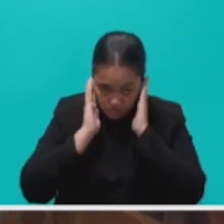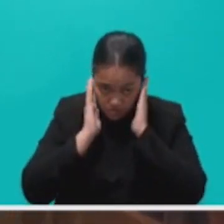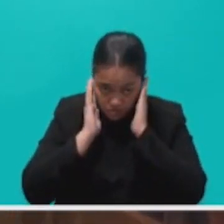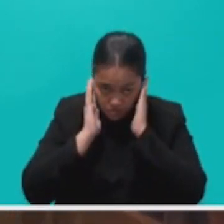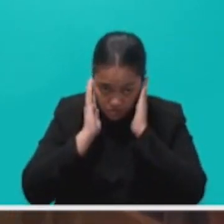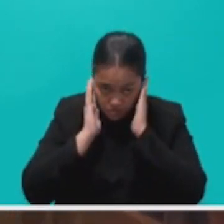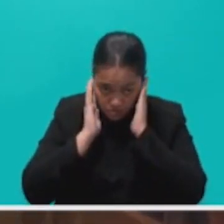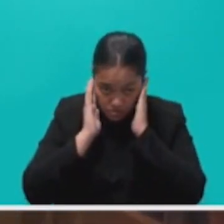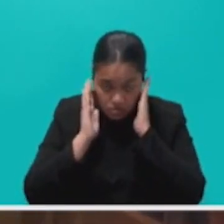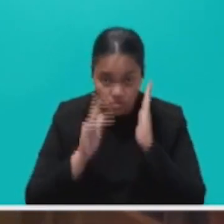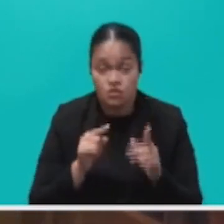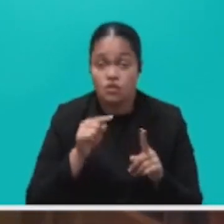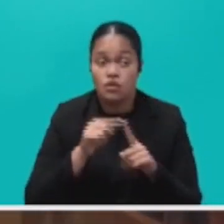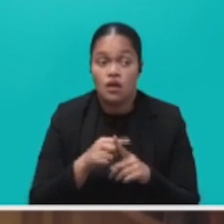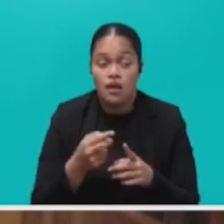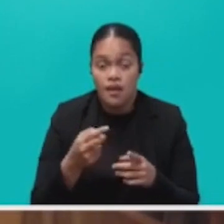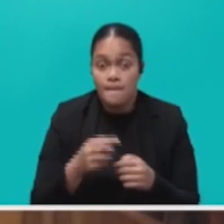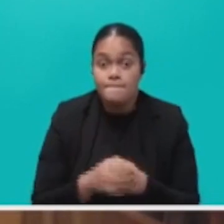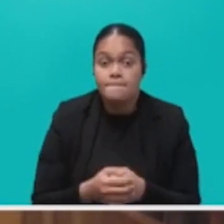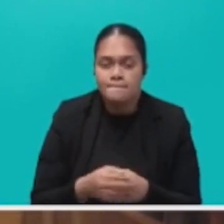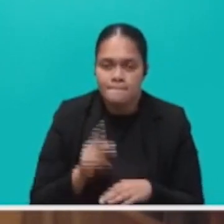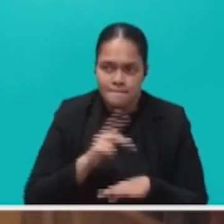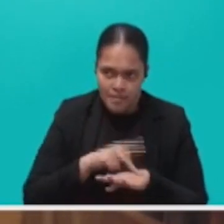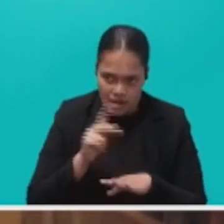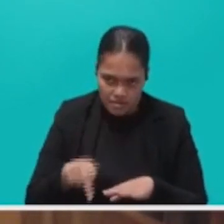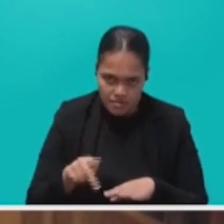74(1). Parliamentary practice, sir.